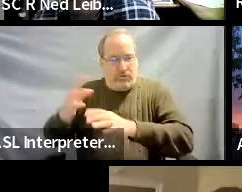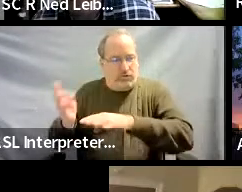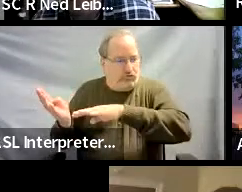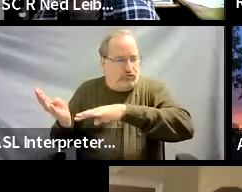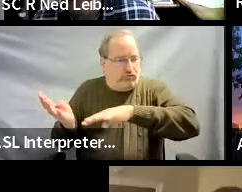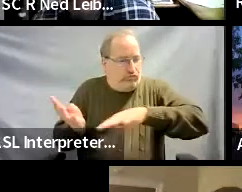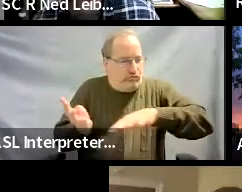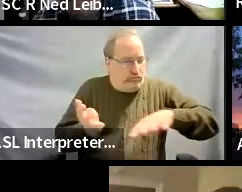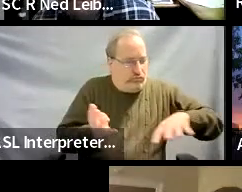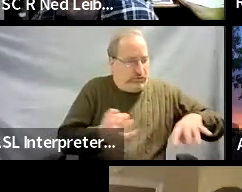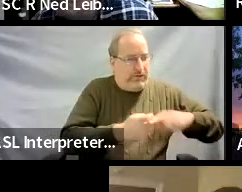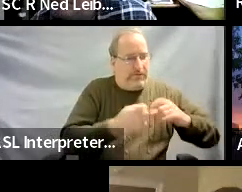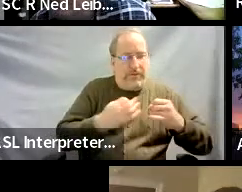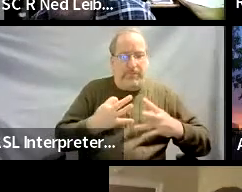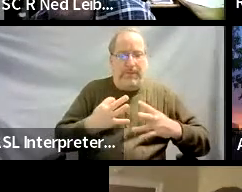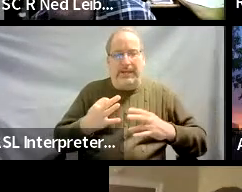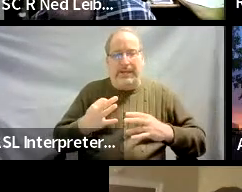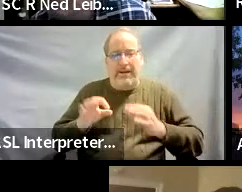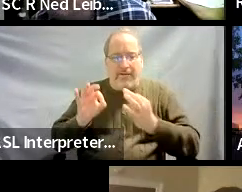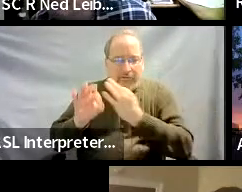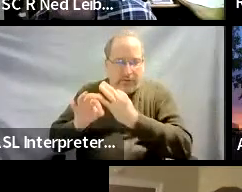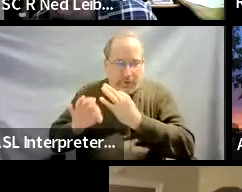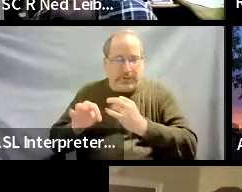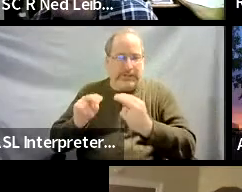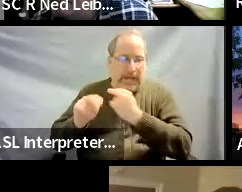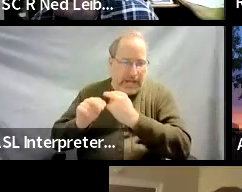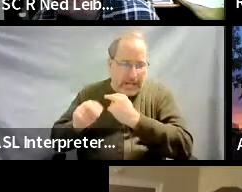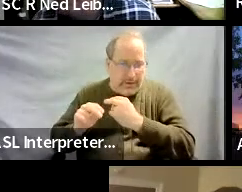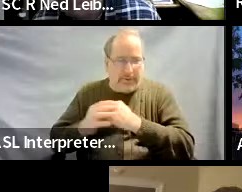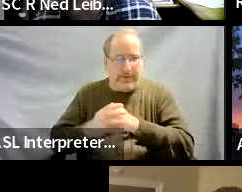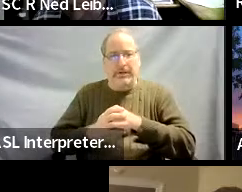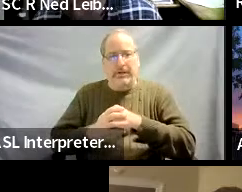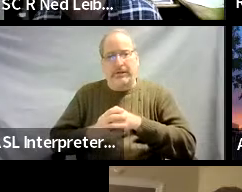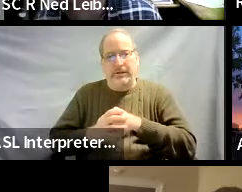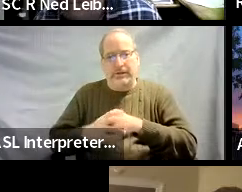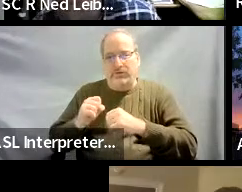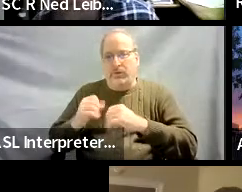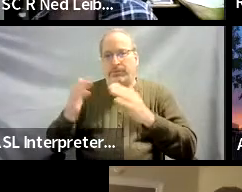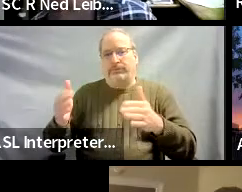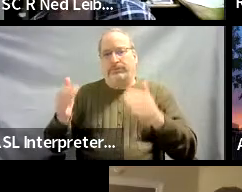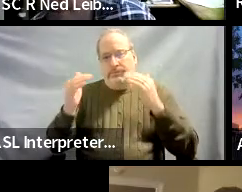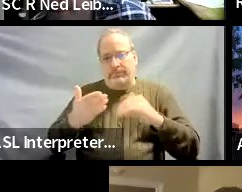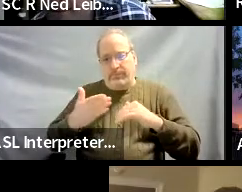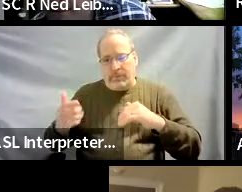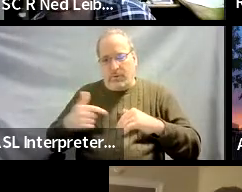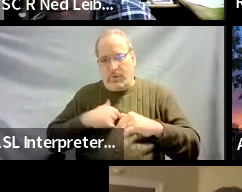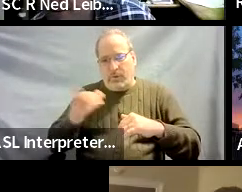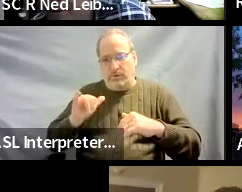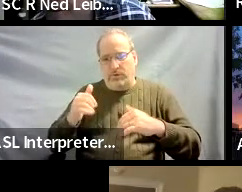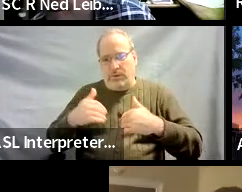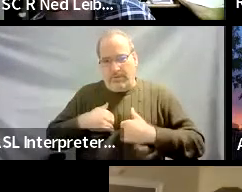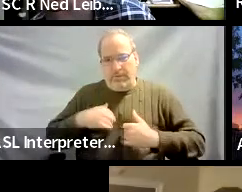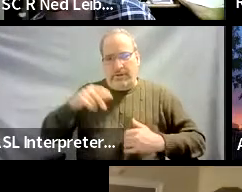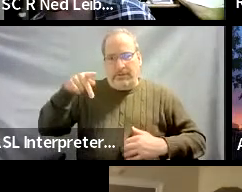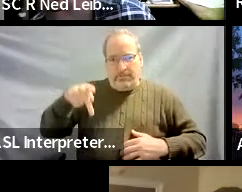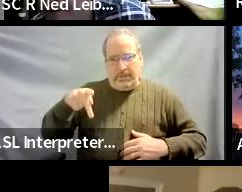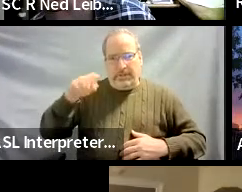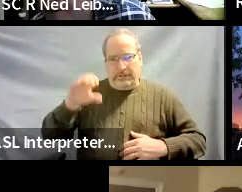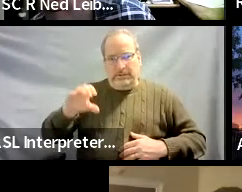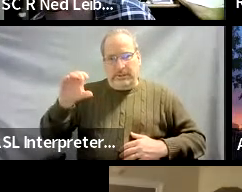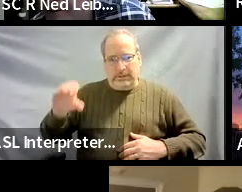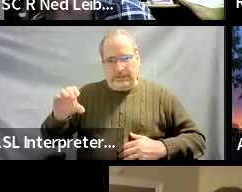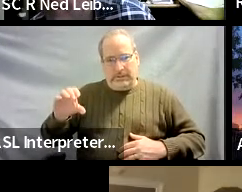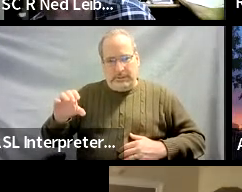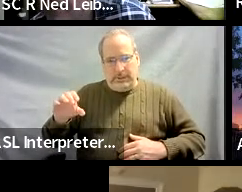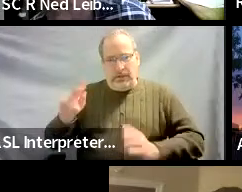avenues. And so next thing, we also have the TCC project going